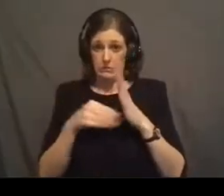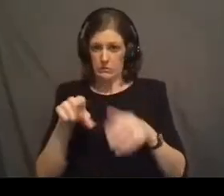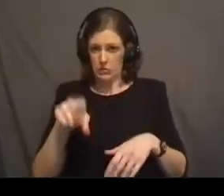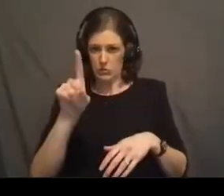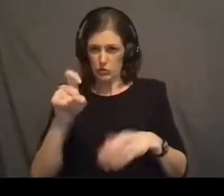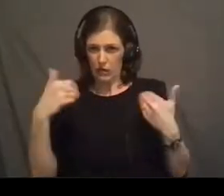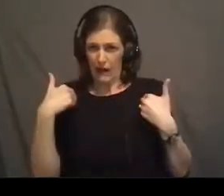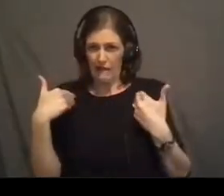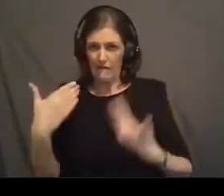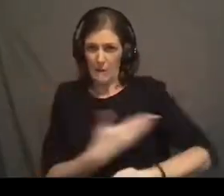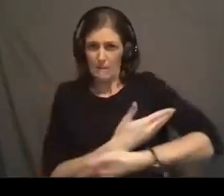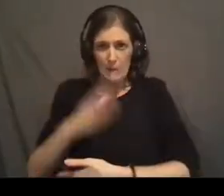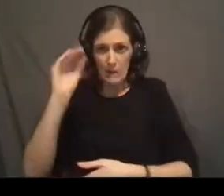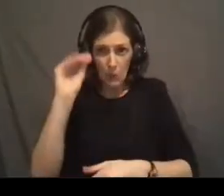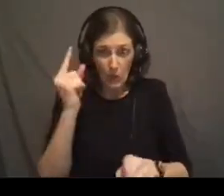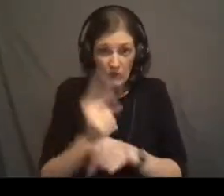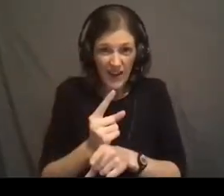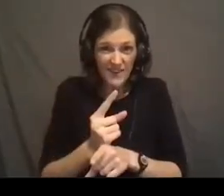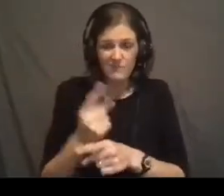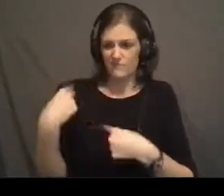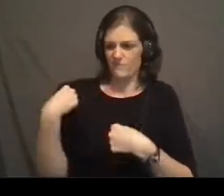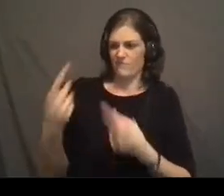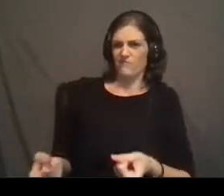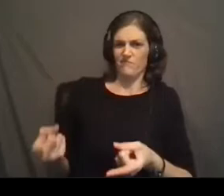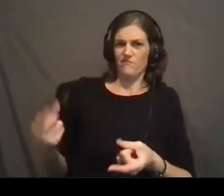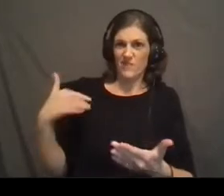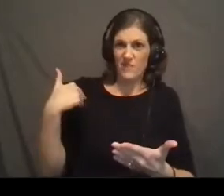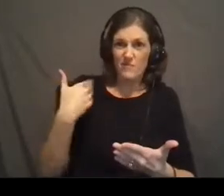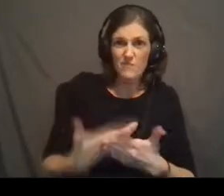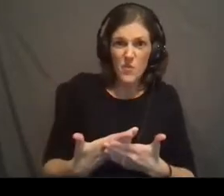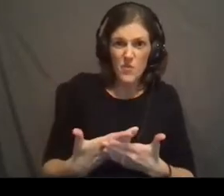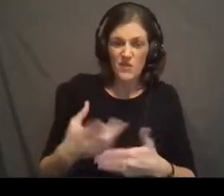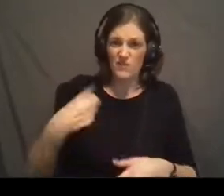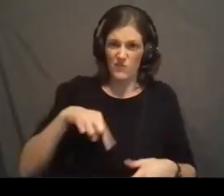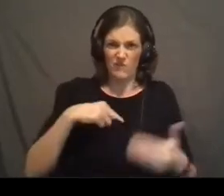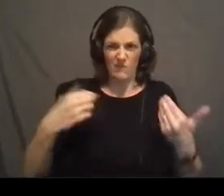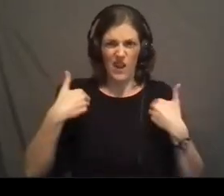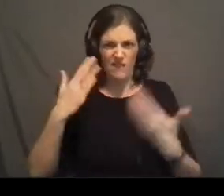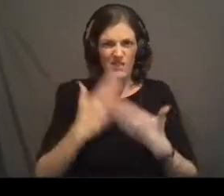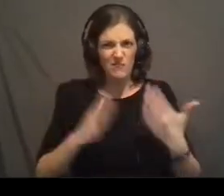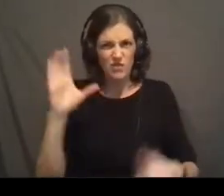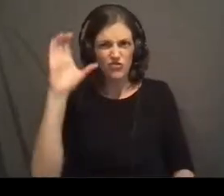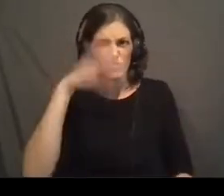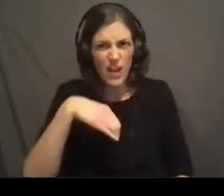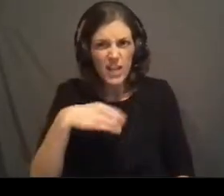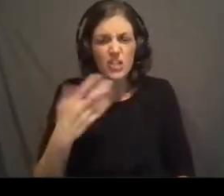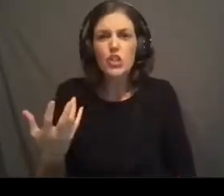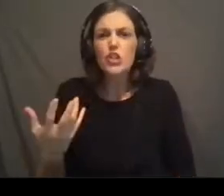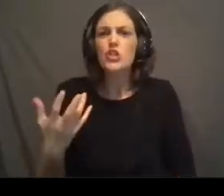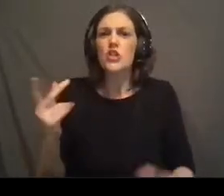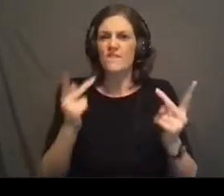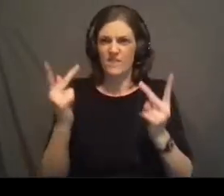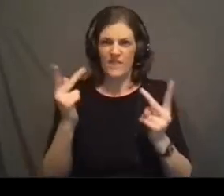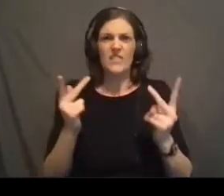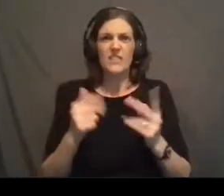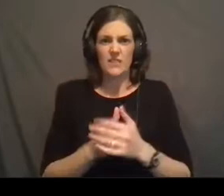a baby boy here, do you not? Ever since he was born, we've been having some very strange